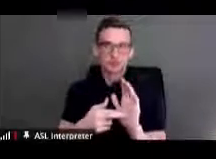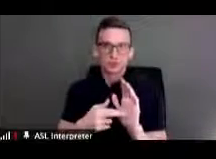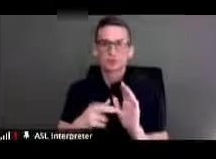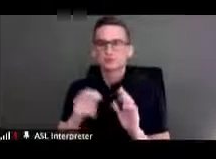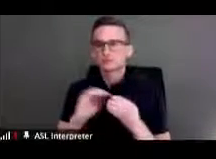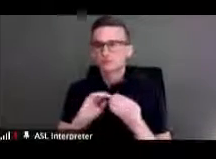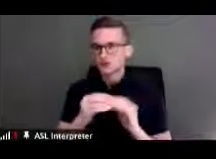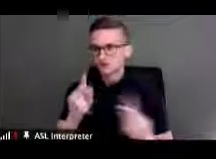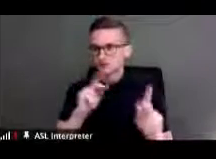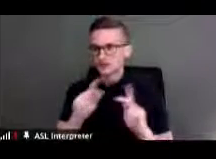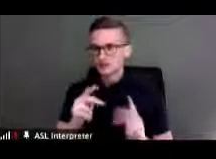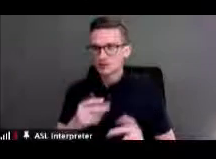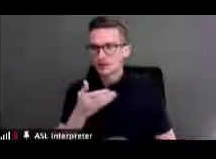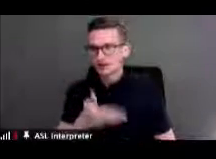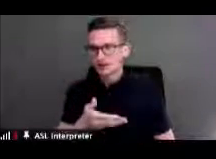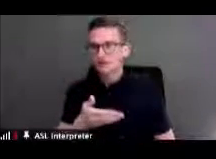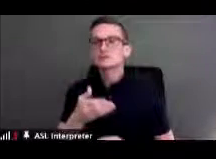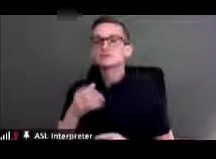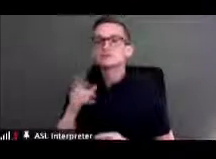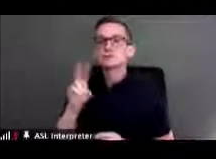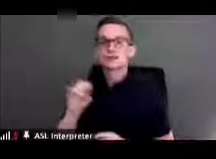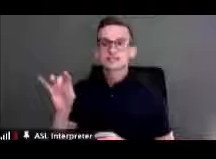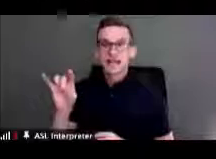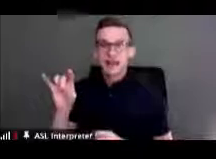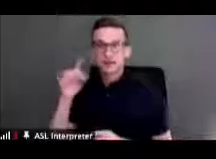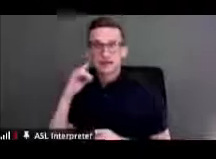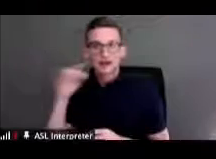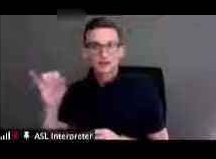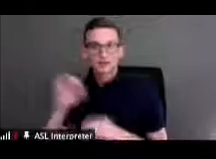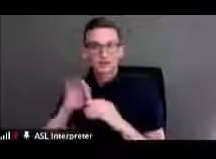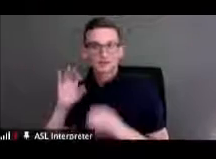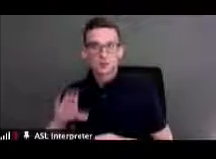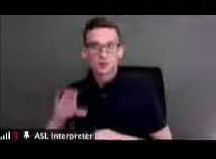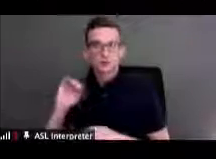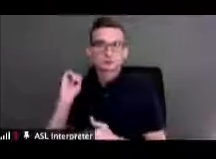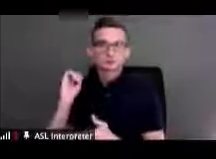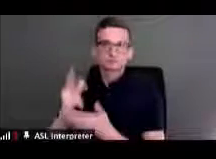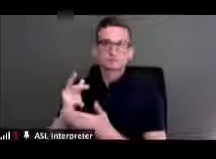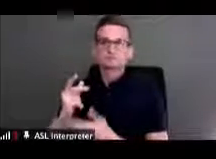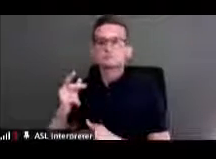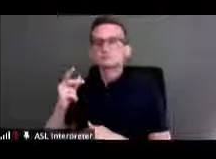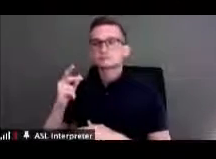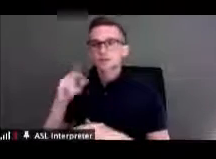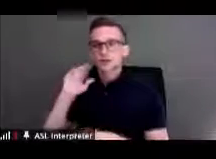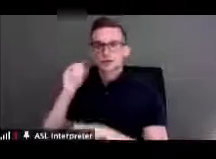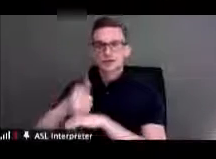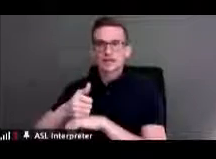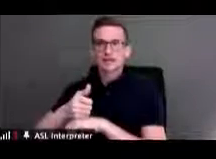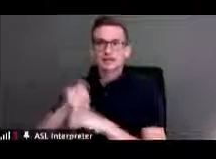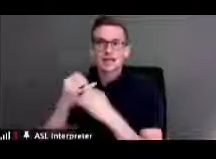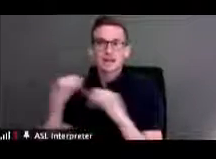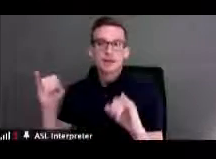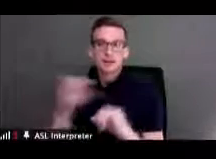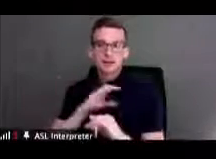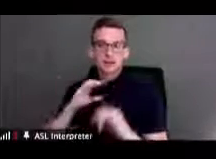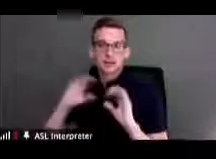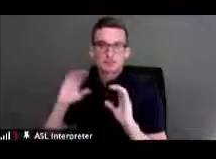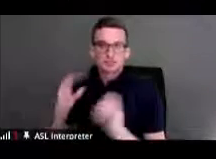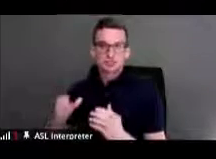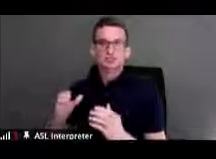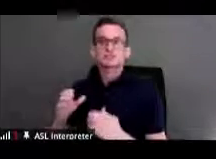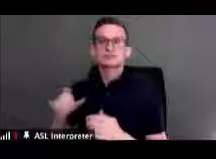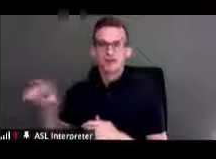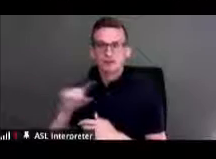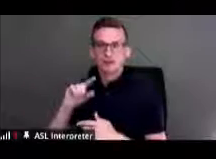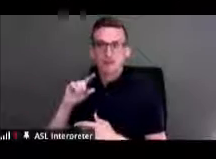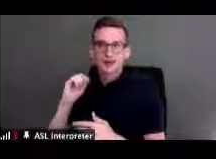In 2008, California voters authorized the creation of the Independent Commission when they passed the